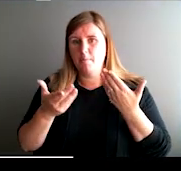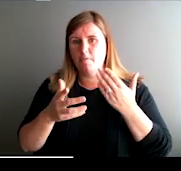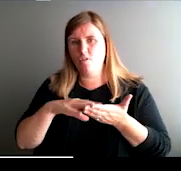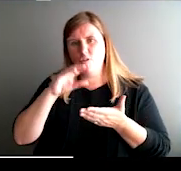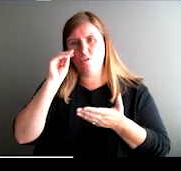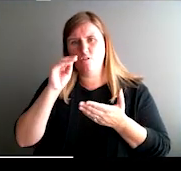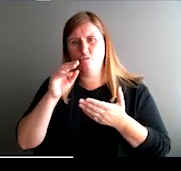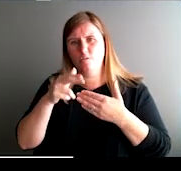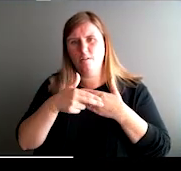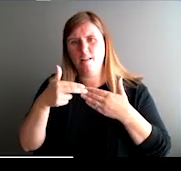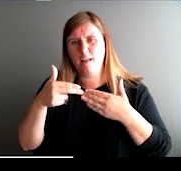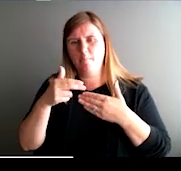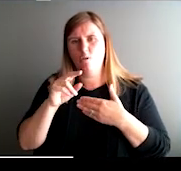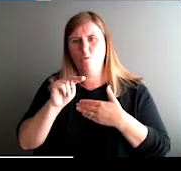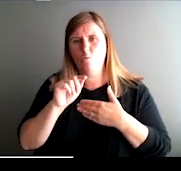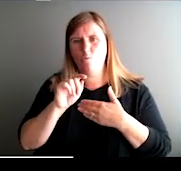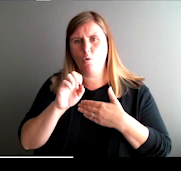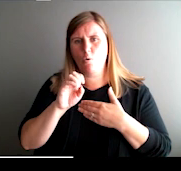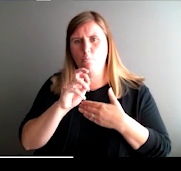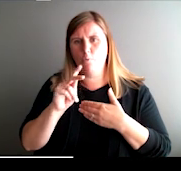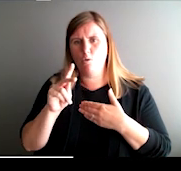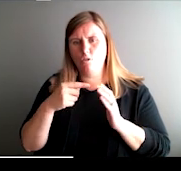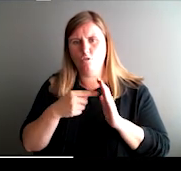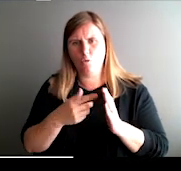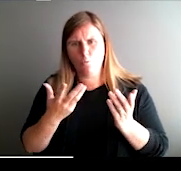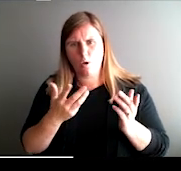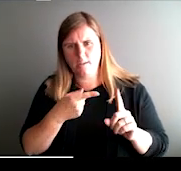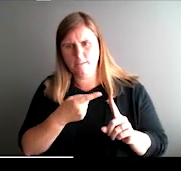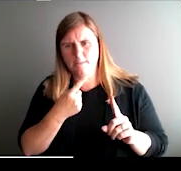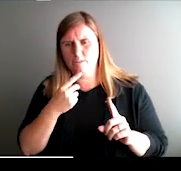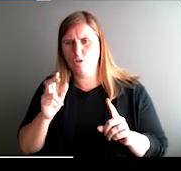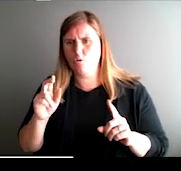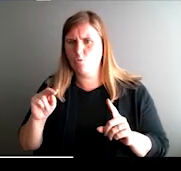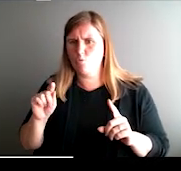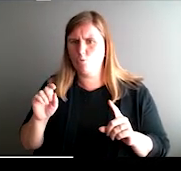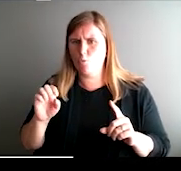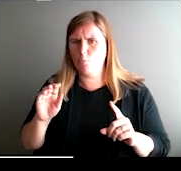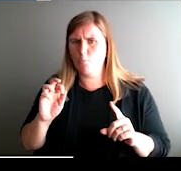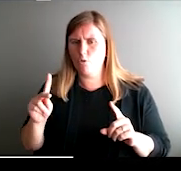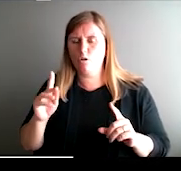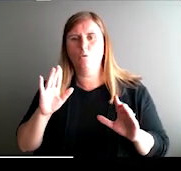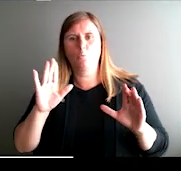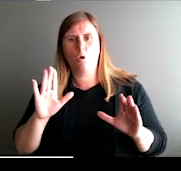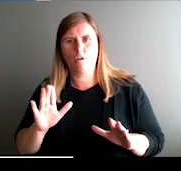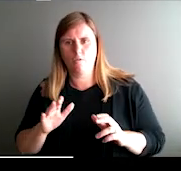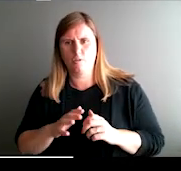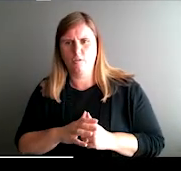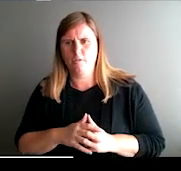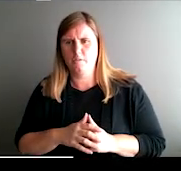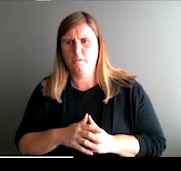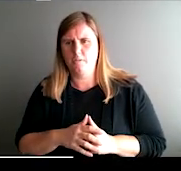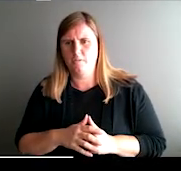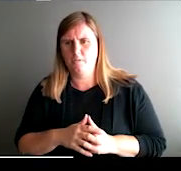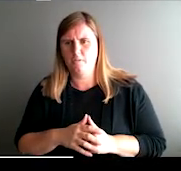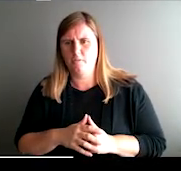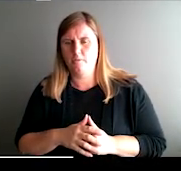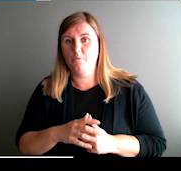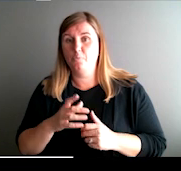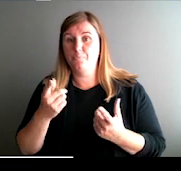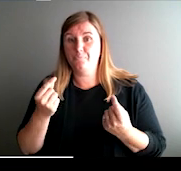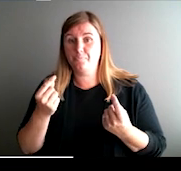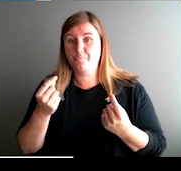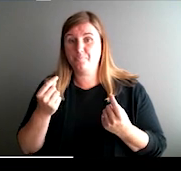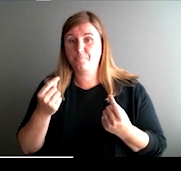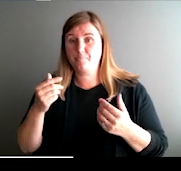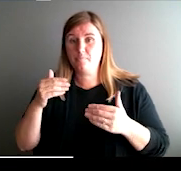to label the notebook, and I show them the notebook, I say, what is it? They say notebook, wonderful. What you can do is